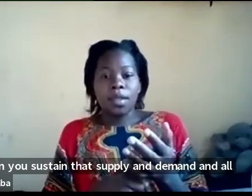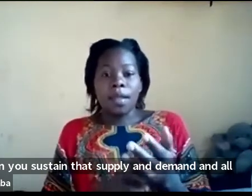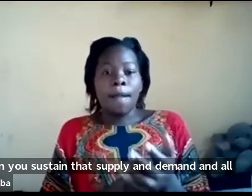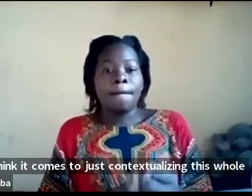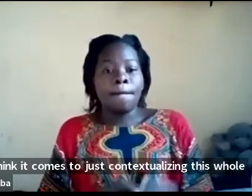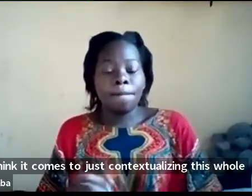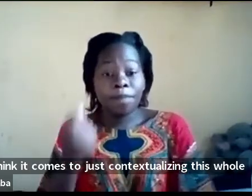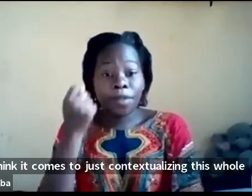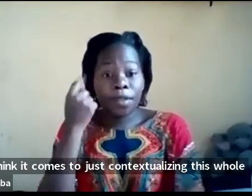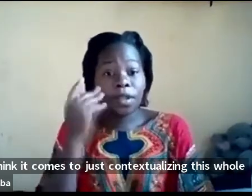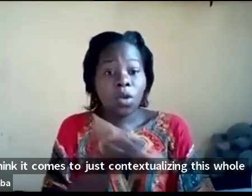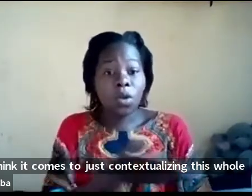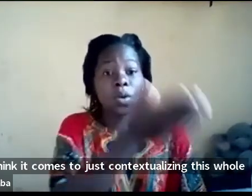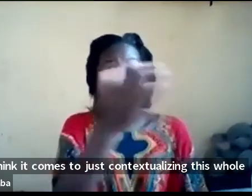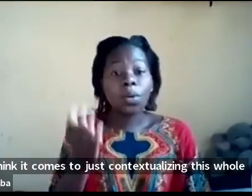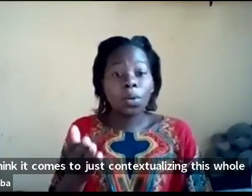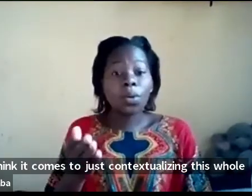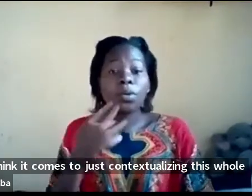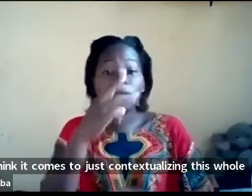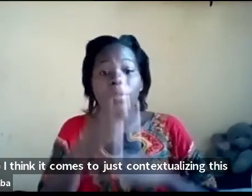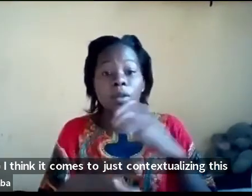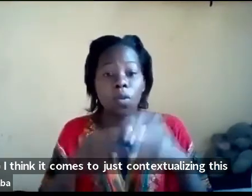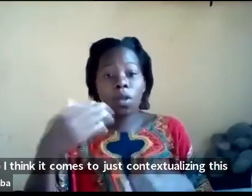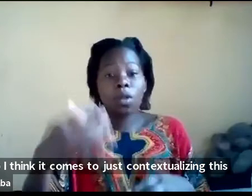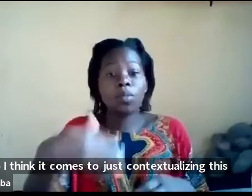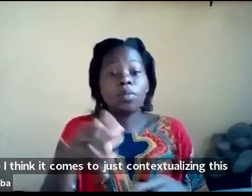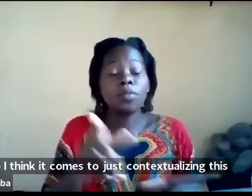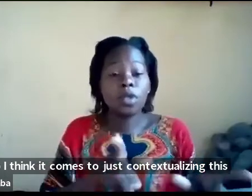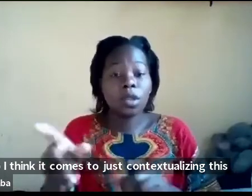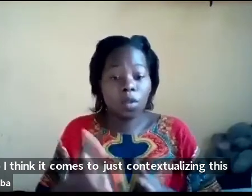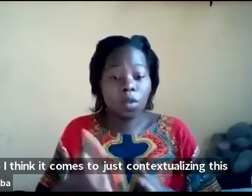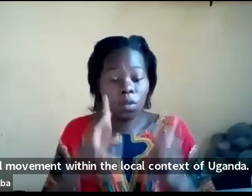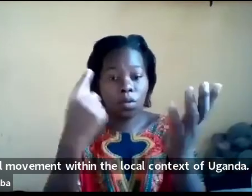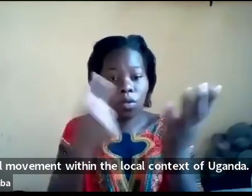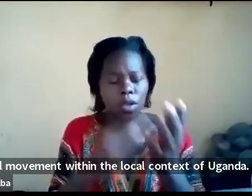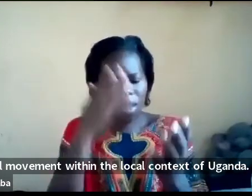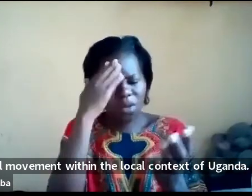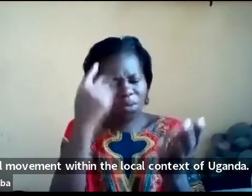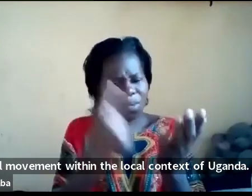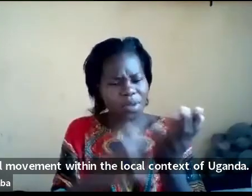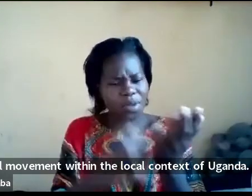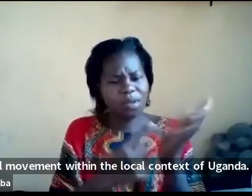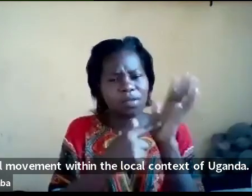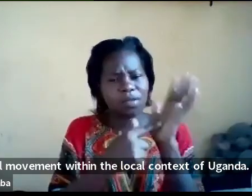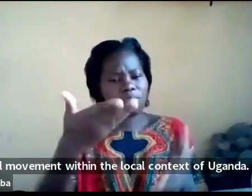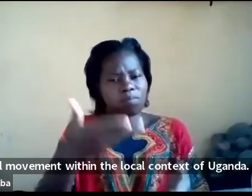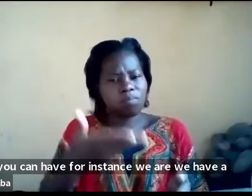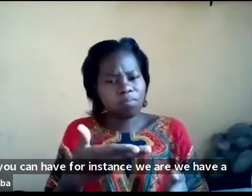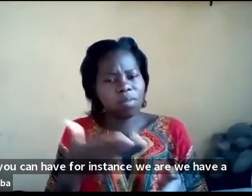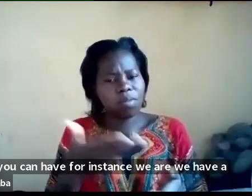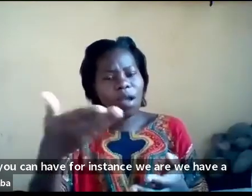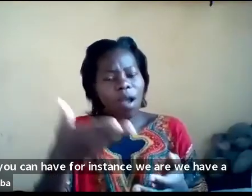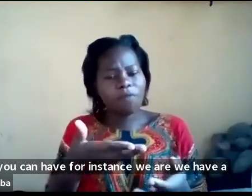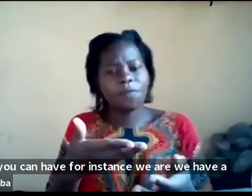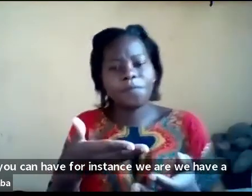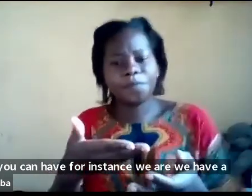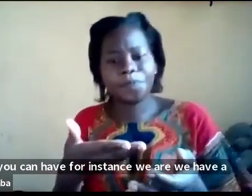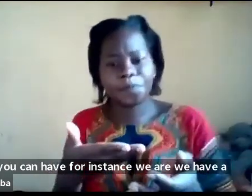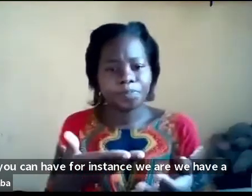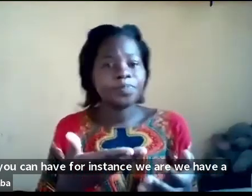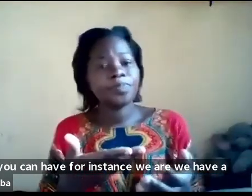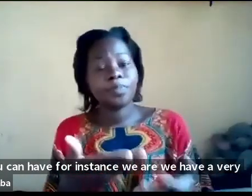whole global movement within the local context of Uganda. I know Uganda, for instance, we have a very